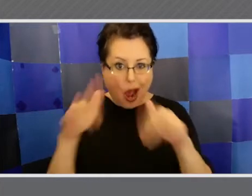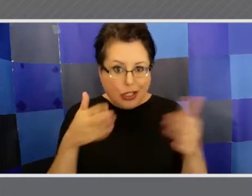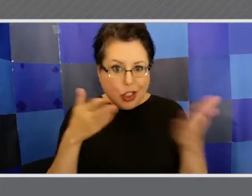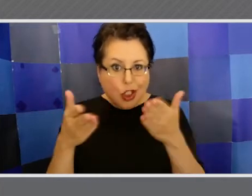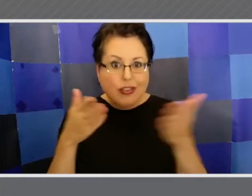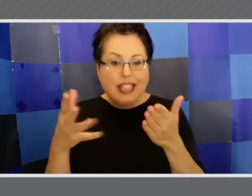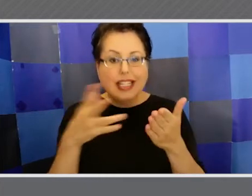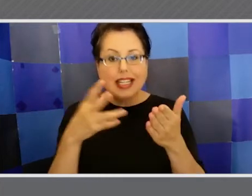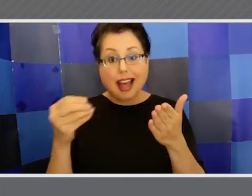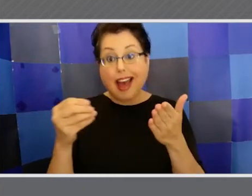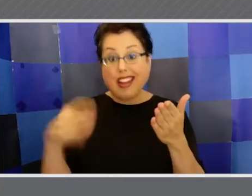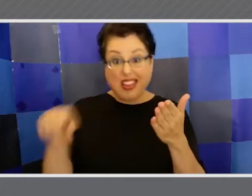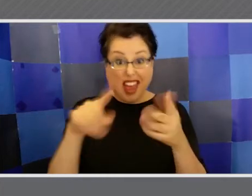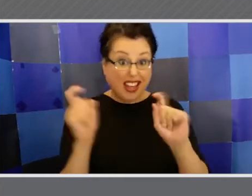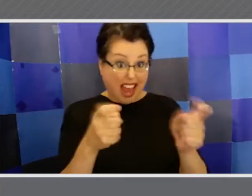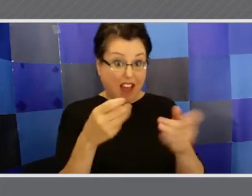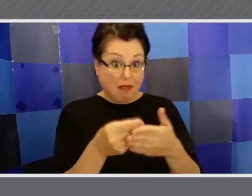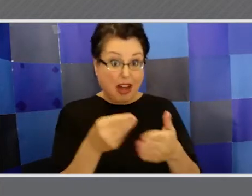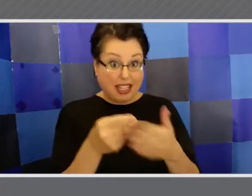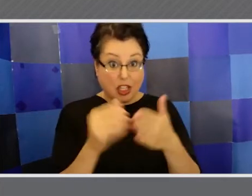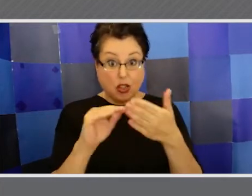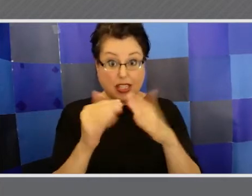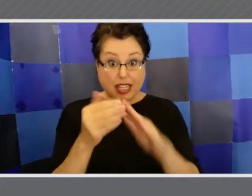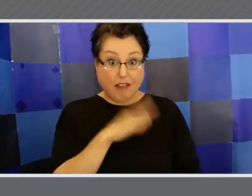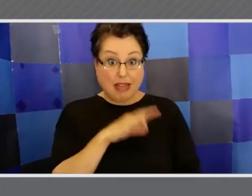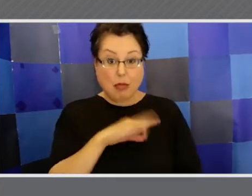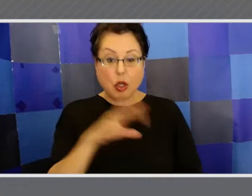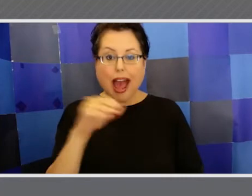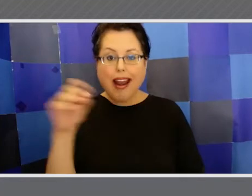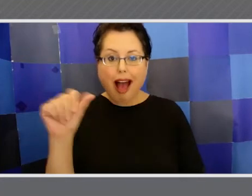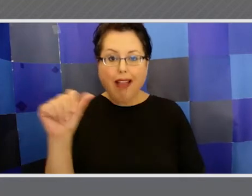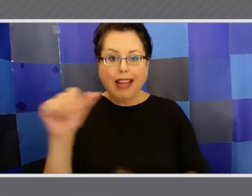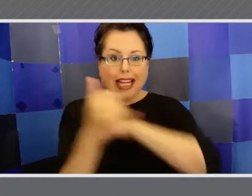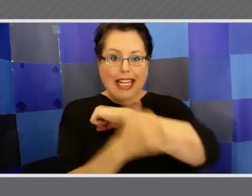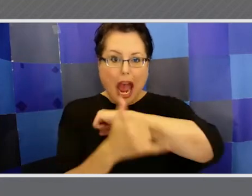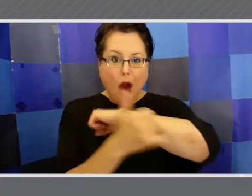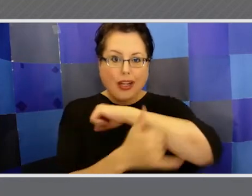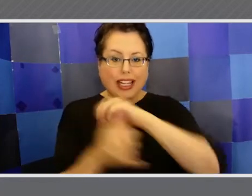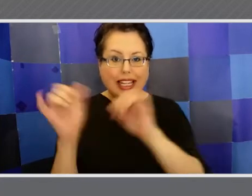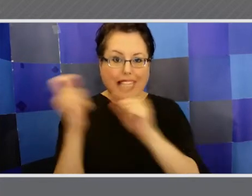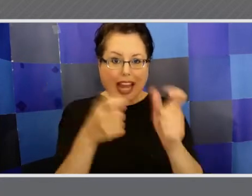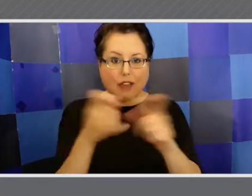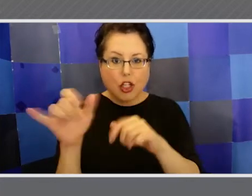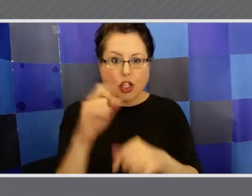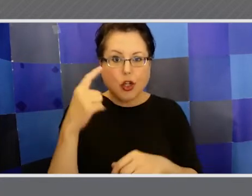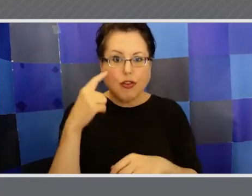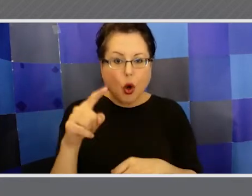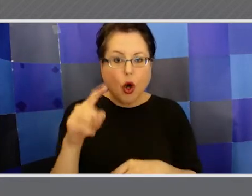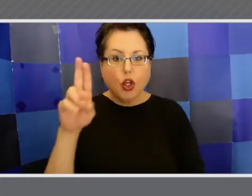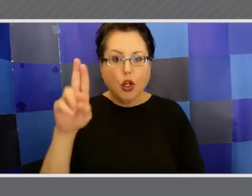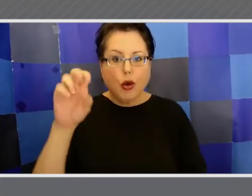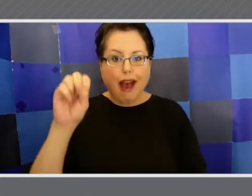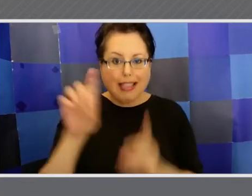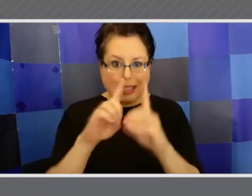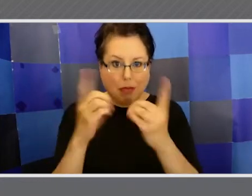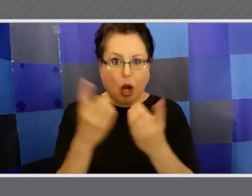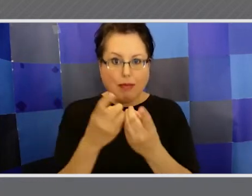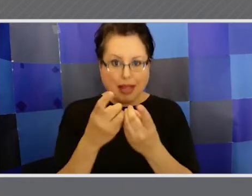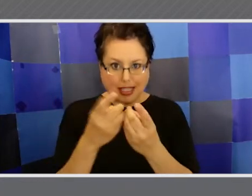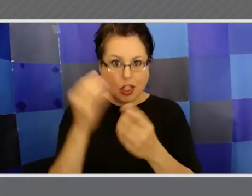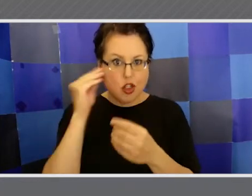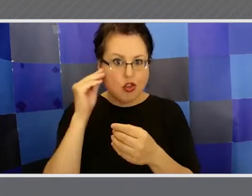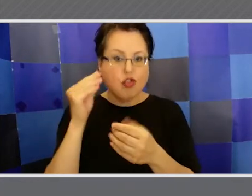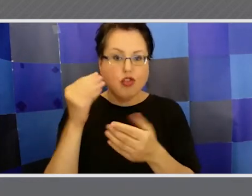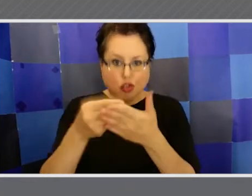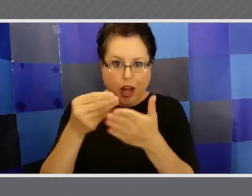provided aid to the city of Pittsburgh, as did Allegheny County in the form of a U.S. Department of Treasury pass-through. That was the CARES Act money. We